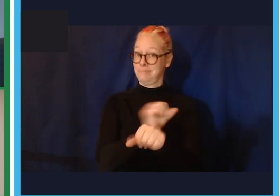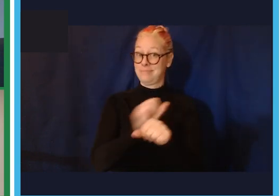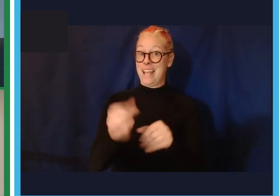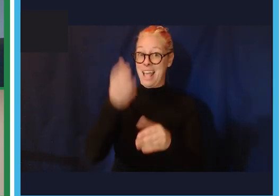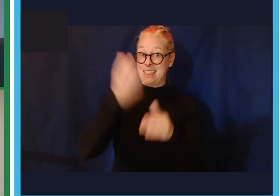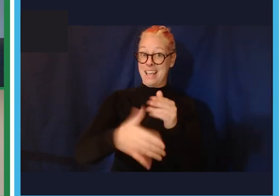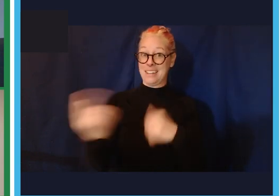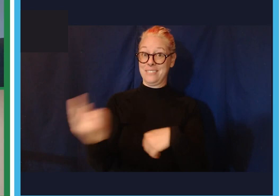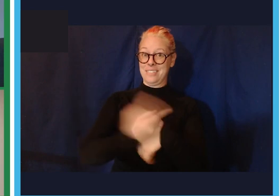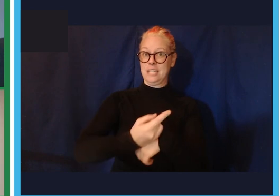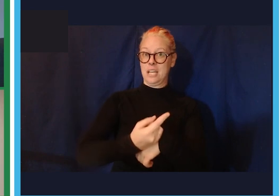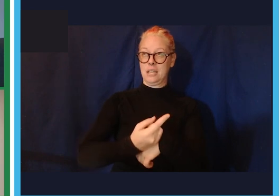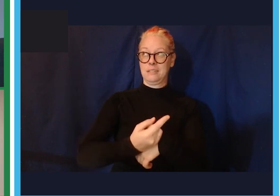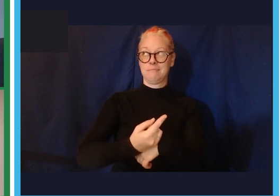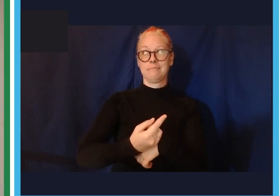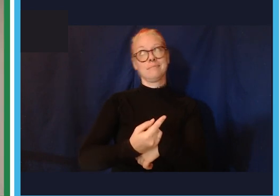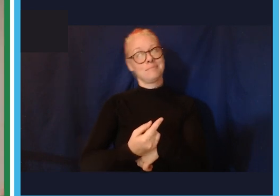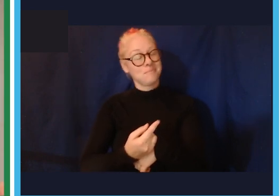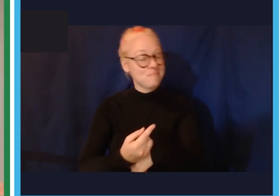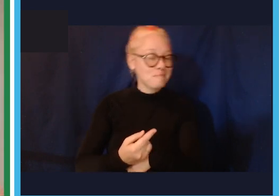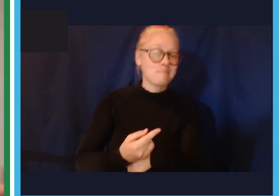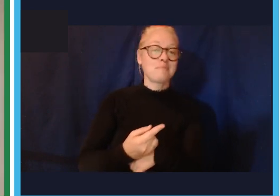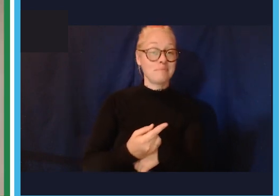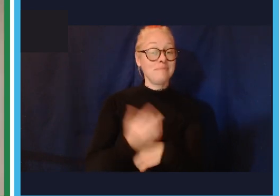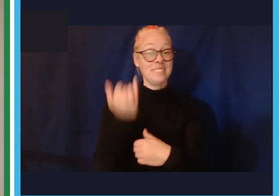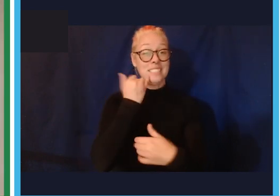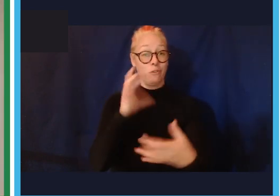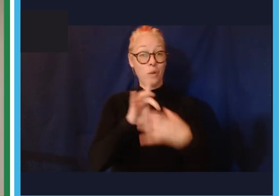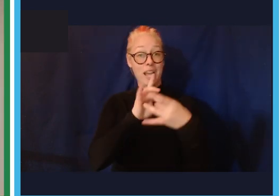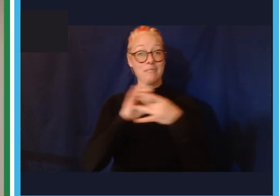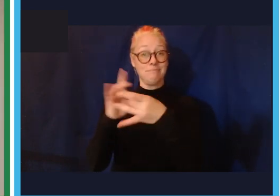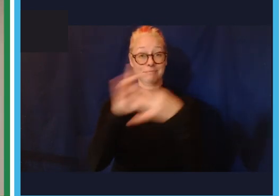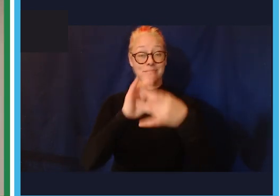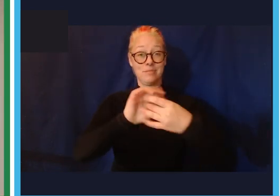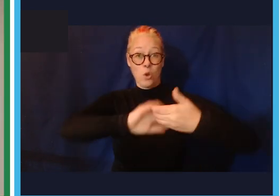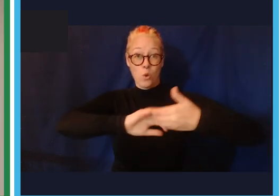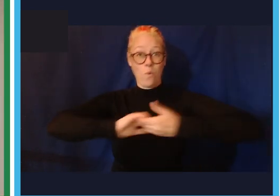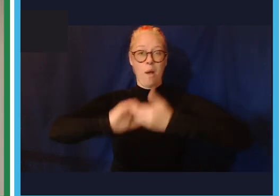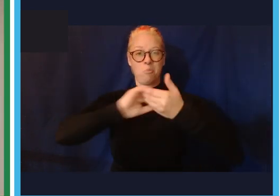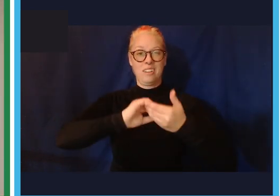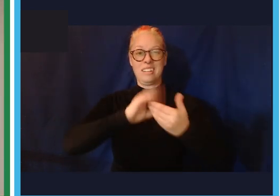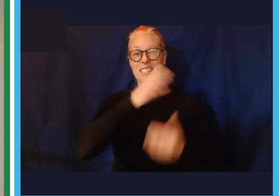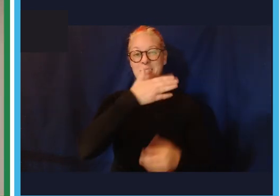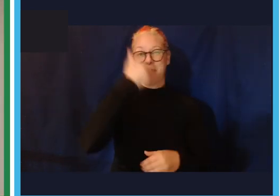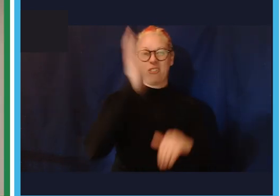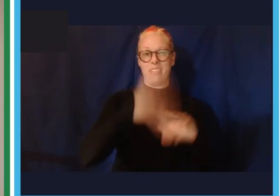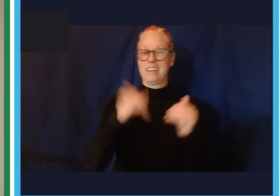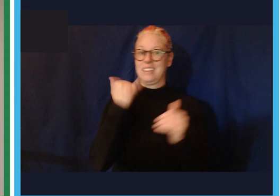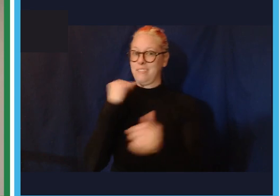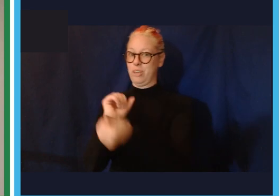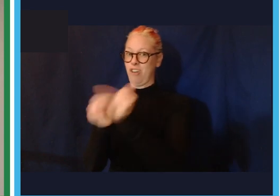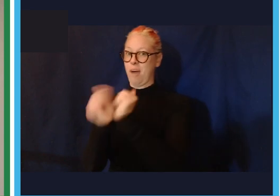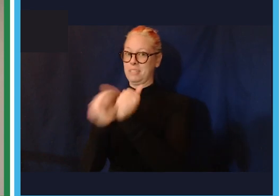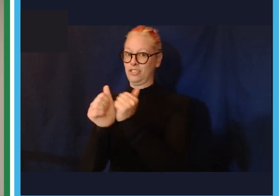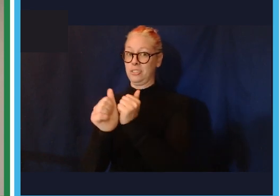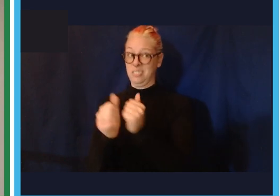contrast, and that we can just kind of get really tripped up on all the sort of superficialities